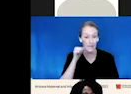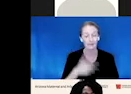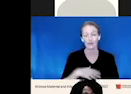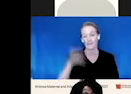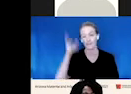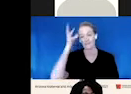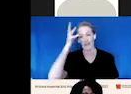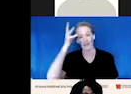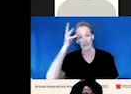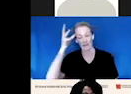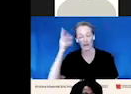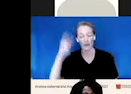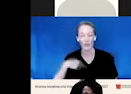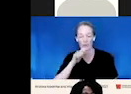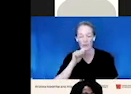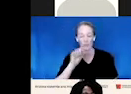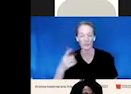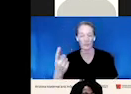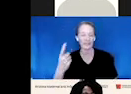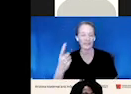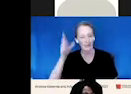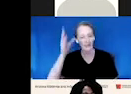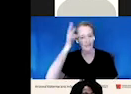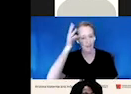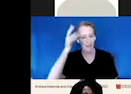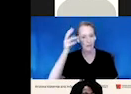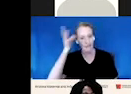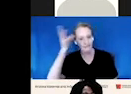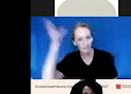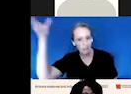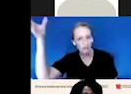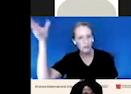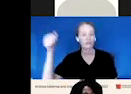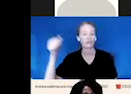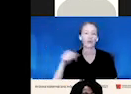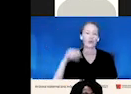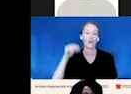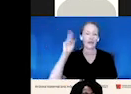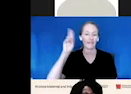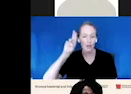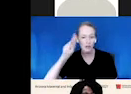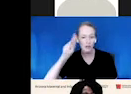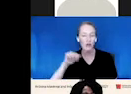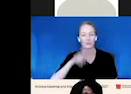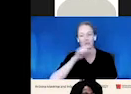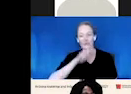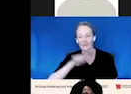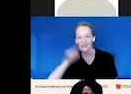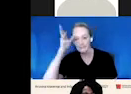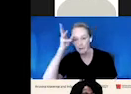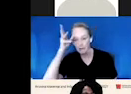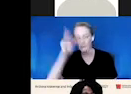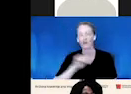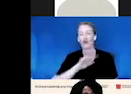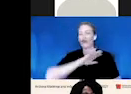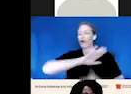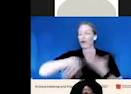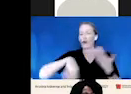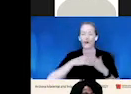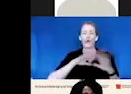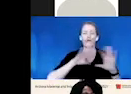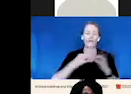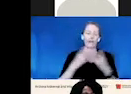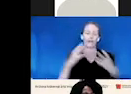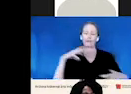and we don't just have biological fathers. We have grandpas, we have uncles, we have stepfathers. the whole family is part of that support system, and then